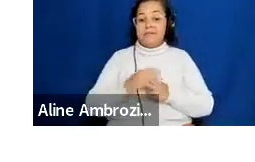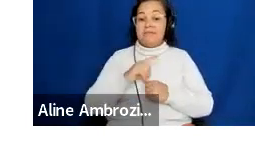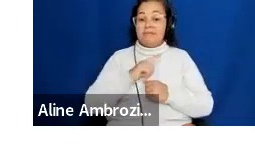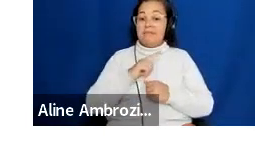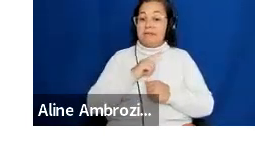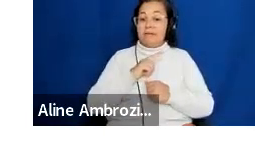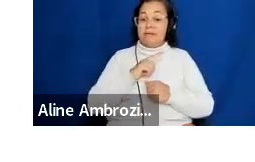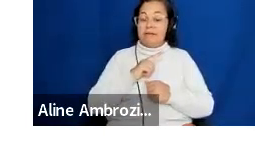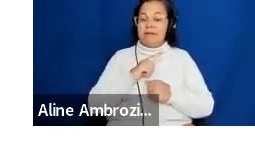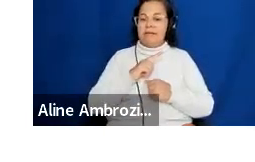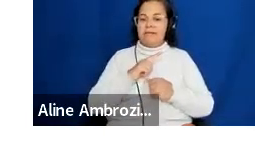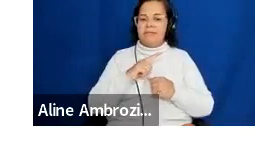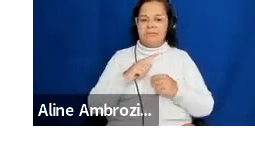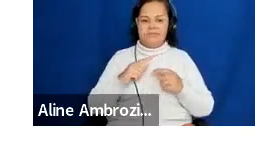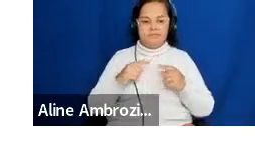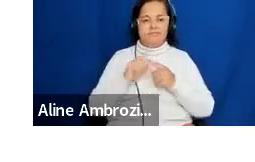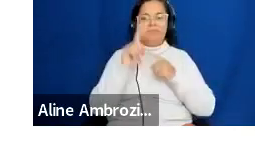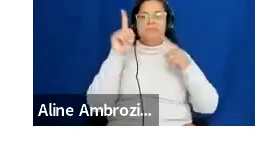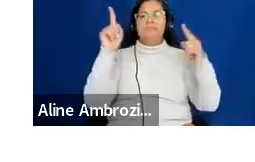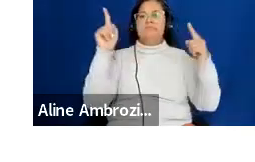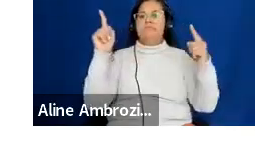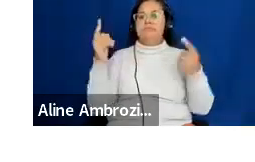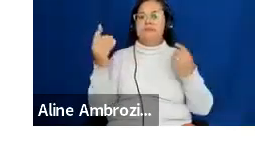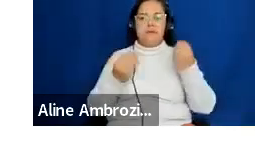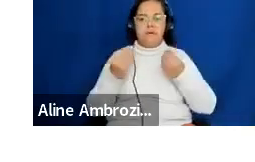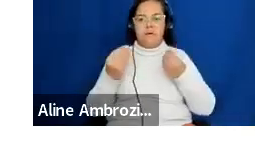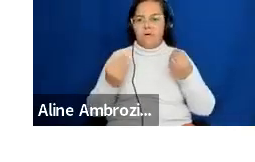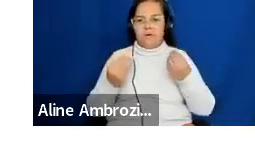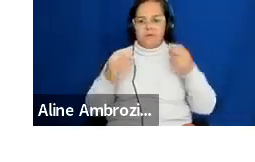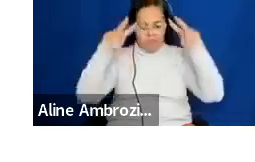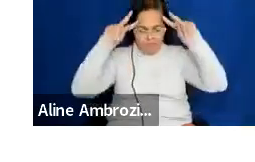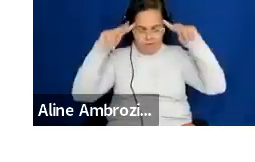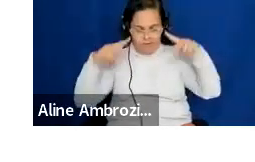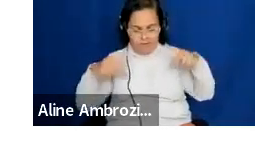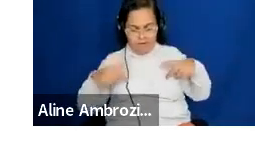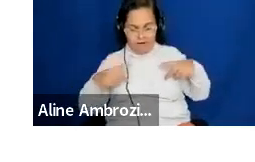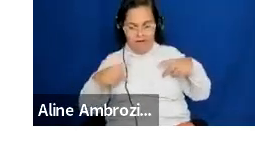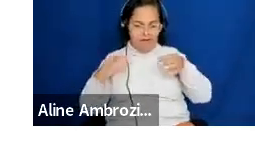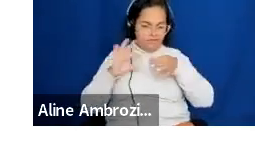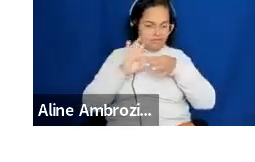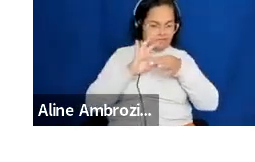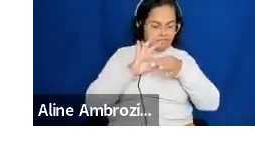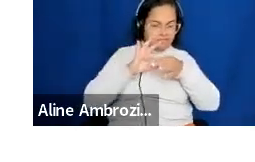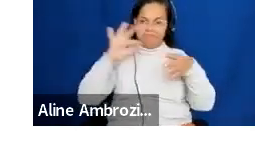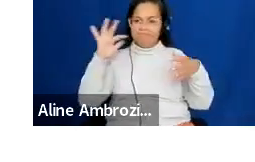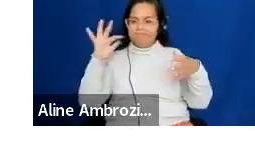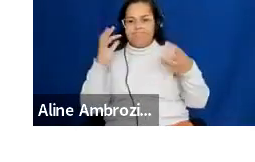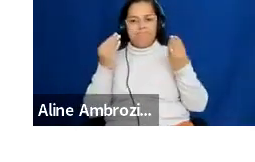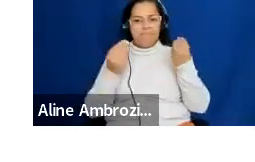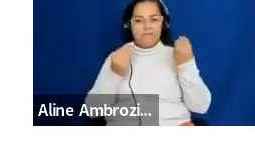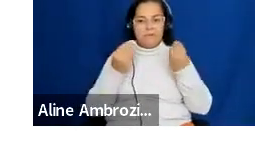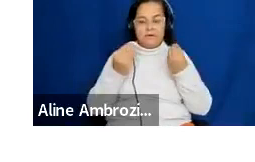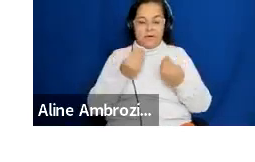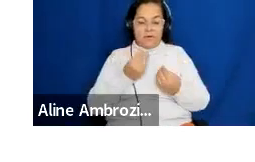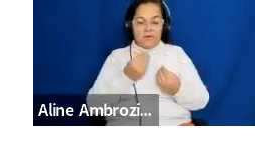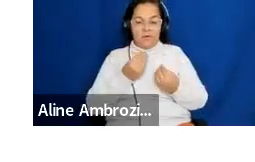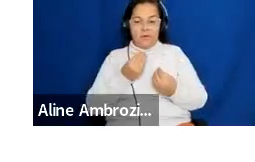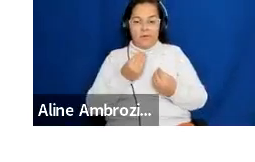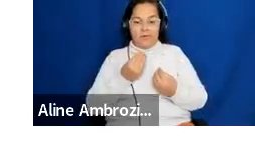forms, and because people had to struggle to fight out this discrepancy, that it was possible to